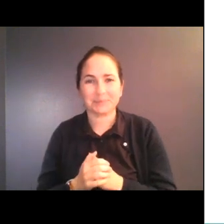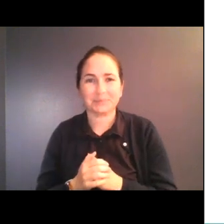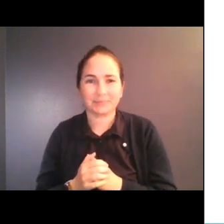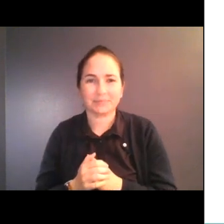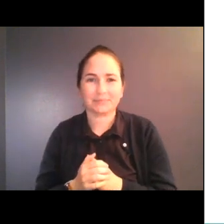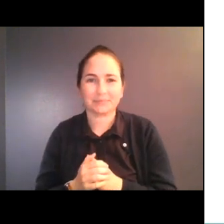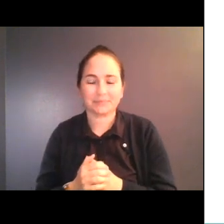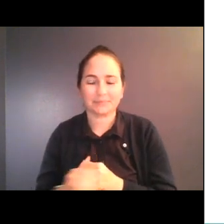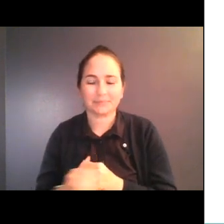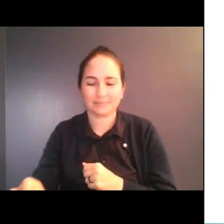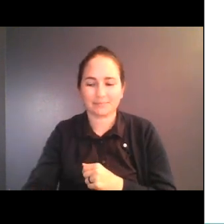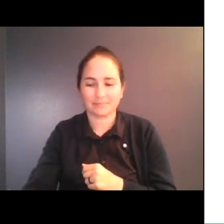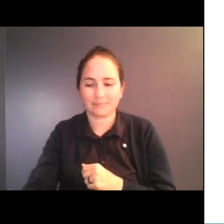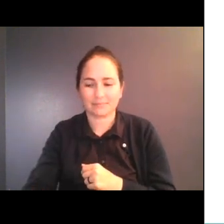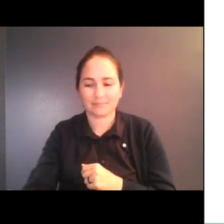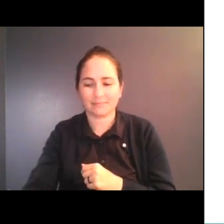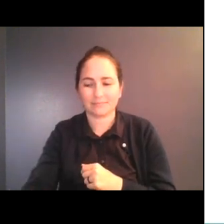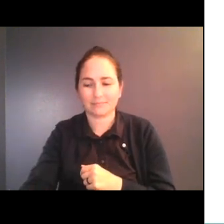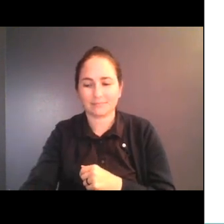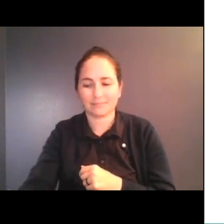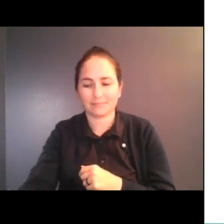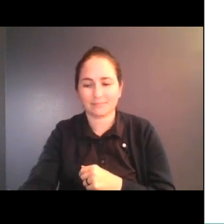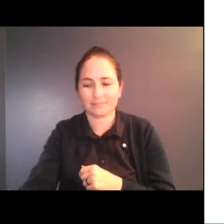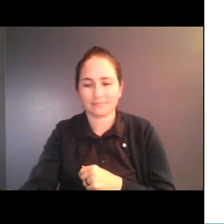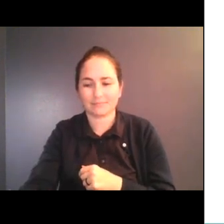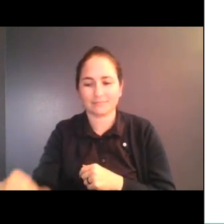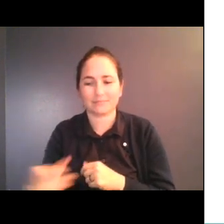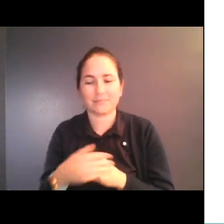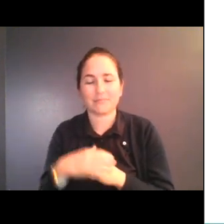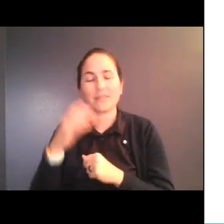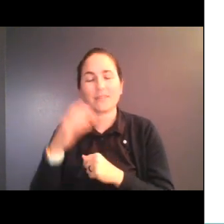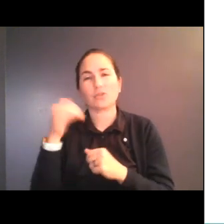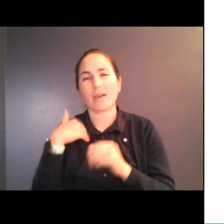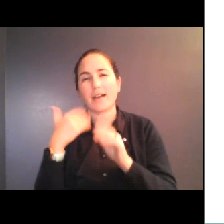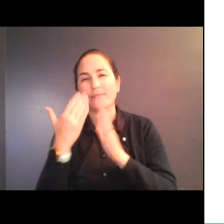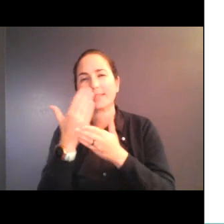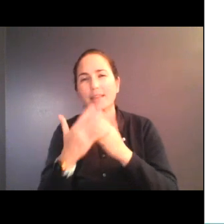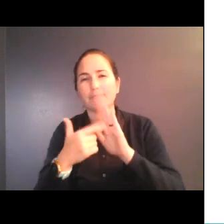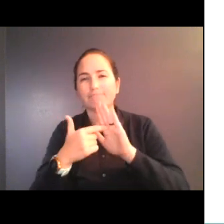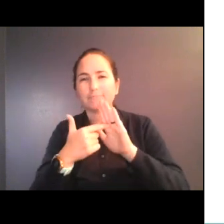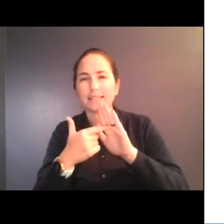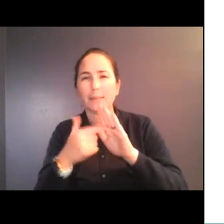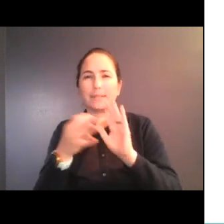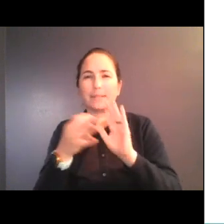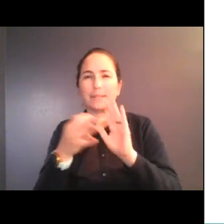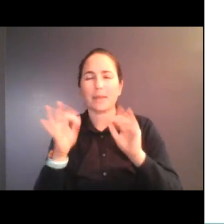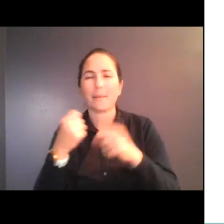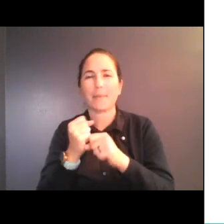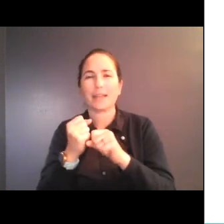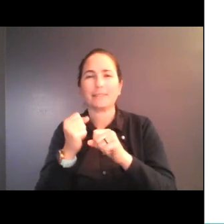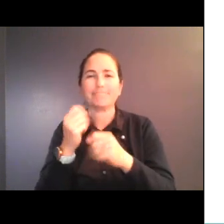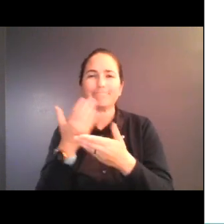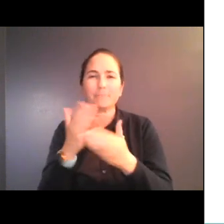They're also useful for making example sentences more inclusive. So I had seen this tweet by Adas Kotek that